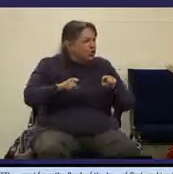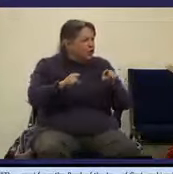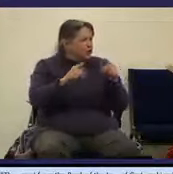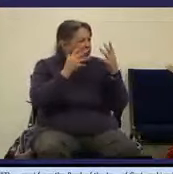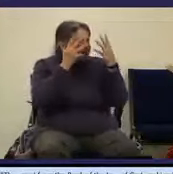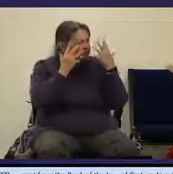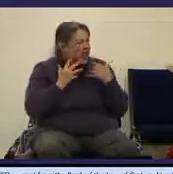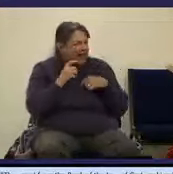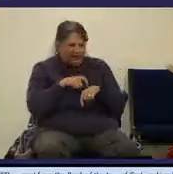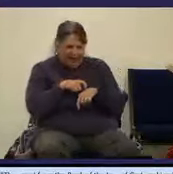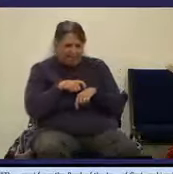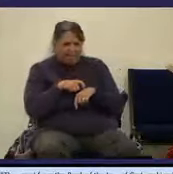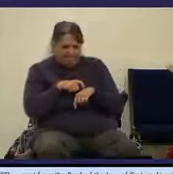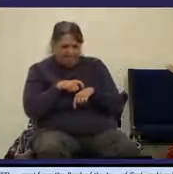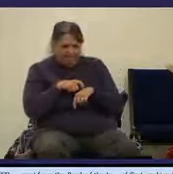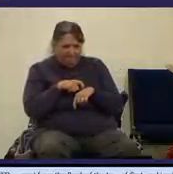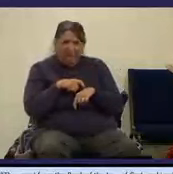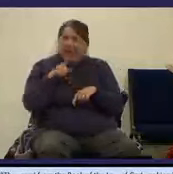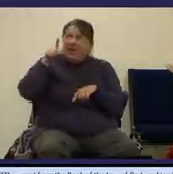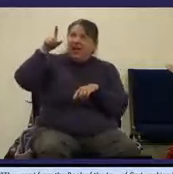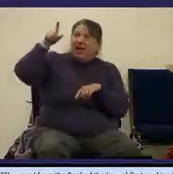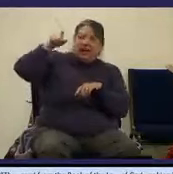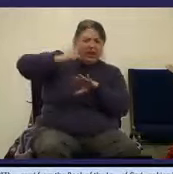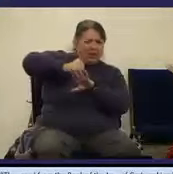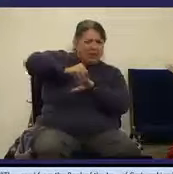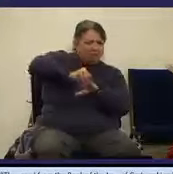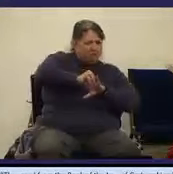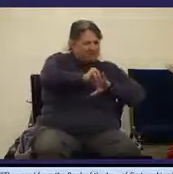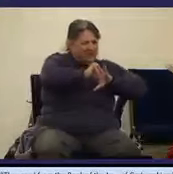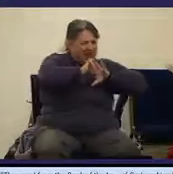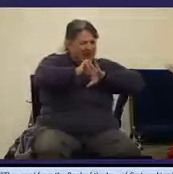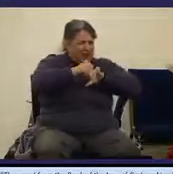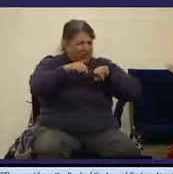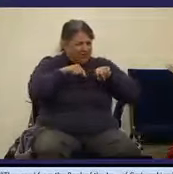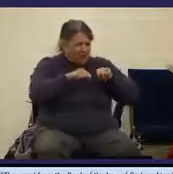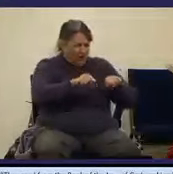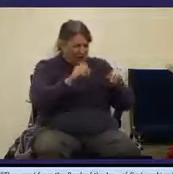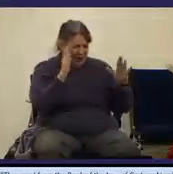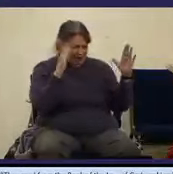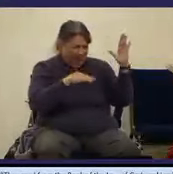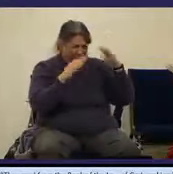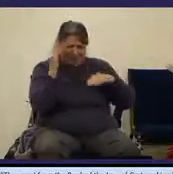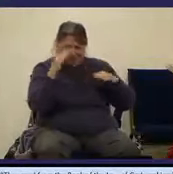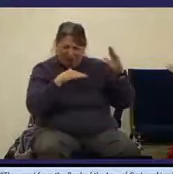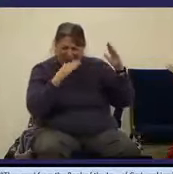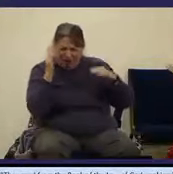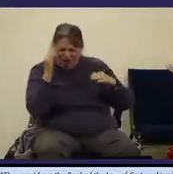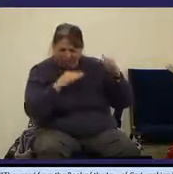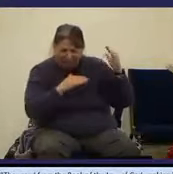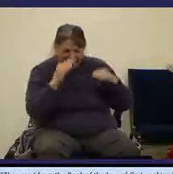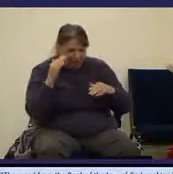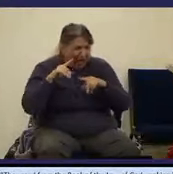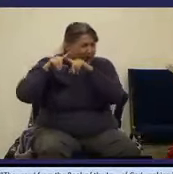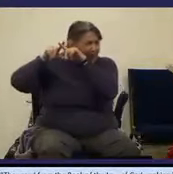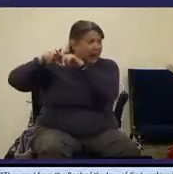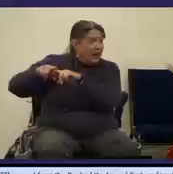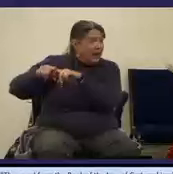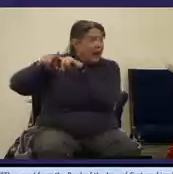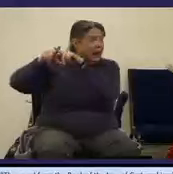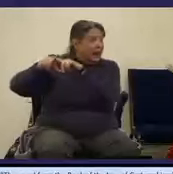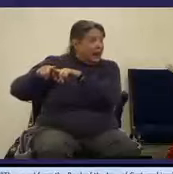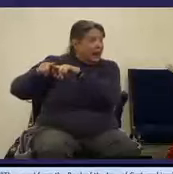he's a place of shelter in the tough times, in troubled times. We can lean on him because